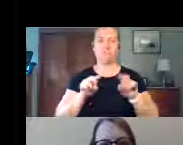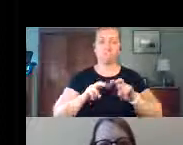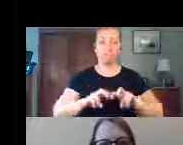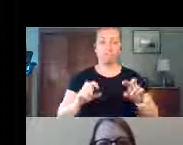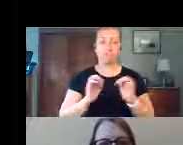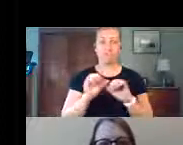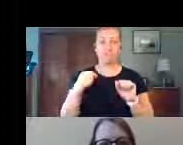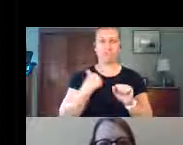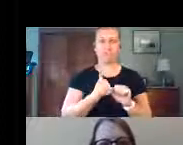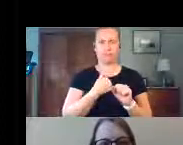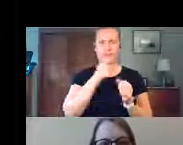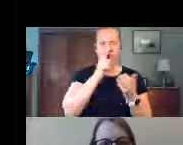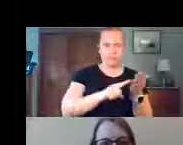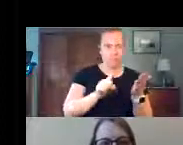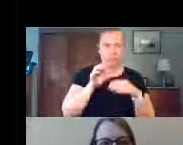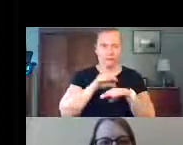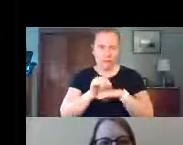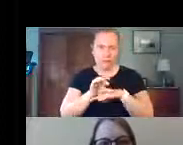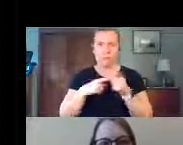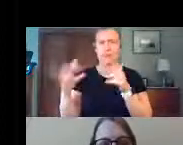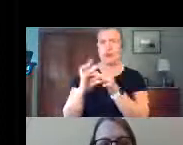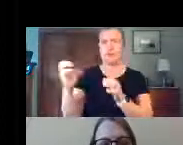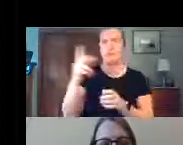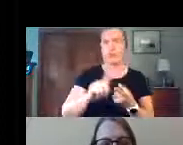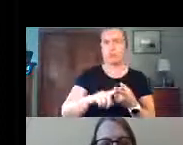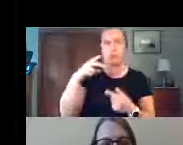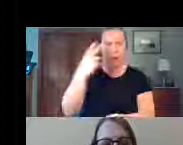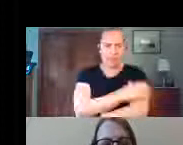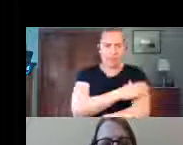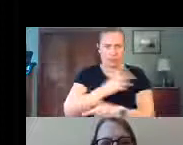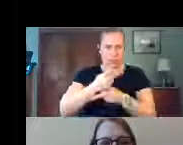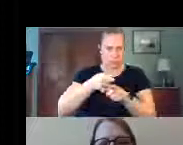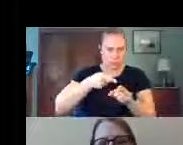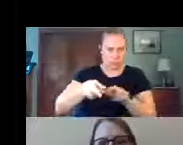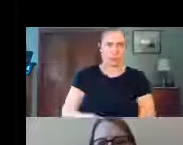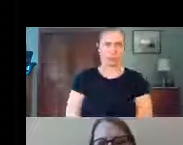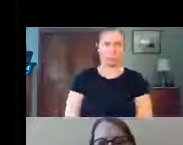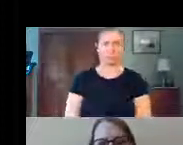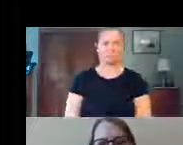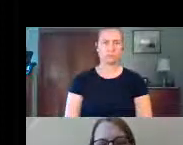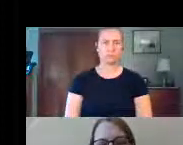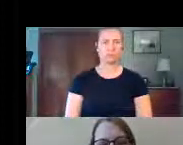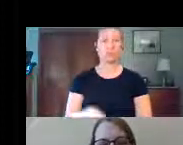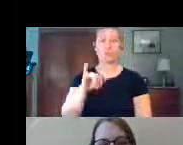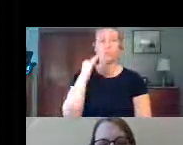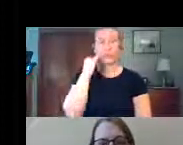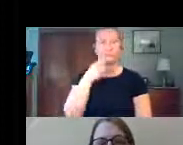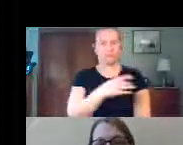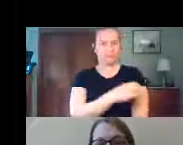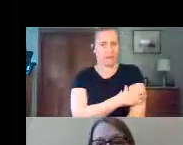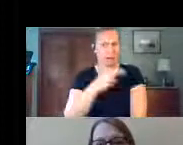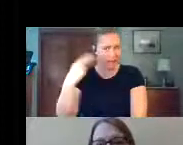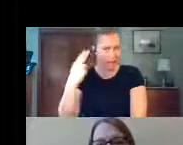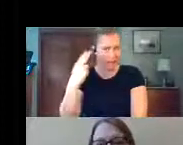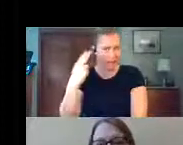back to high blood pressure care. So the protocol that we were using as an intervention was saying that we would check, we'd remeasure if they measured high. We'd